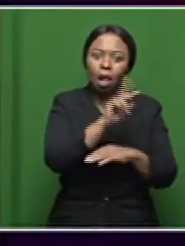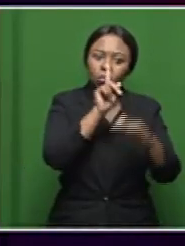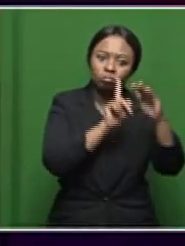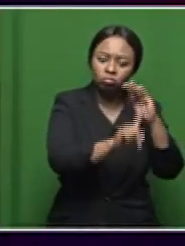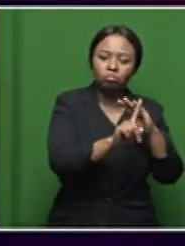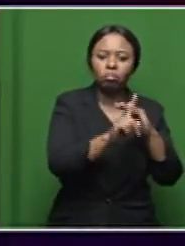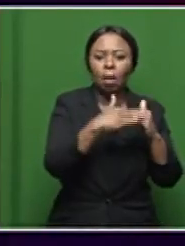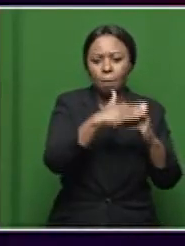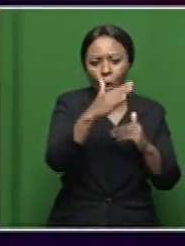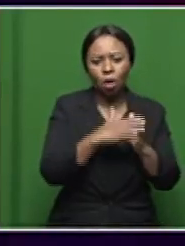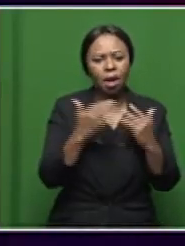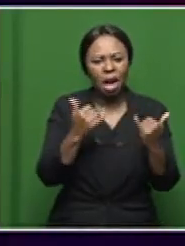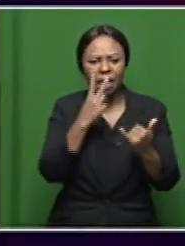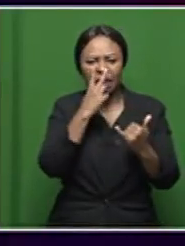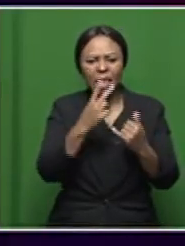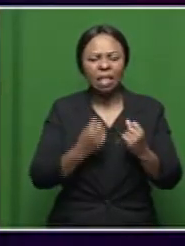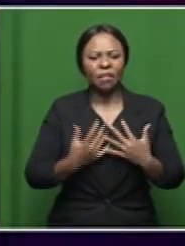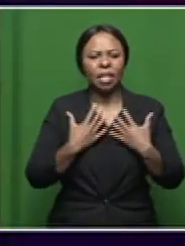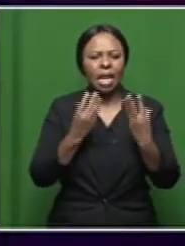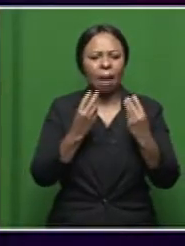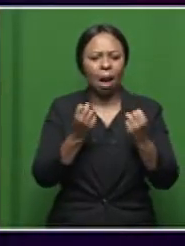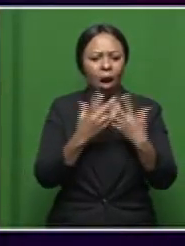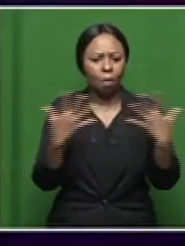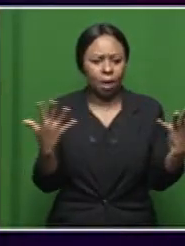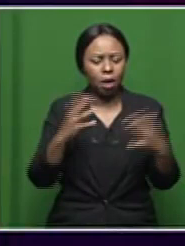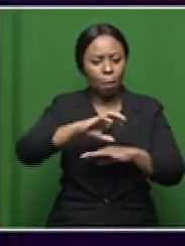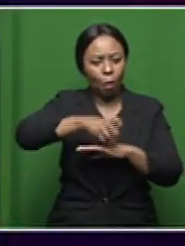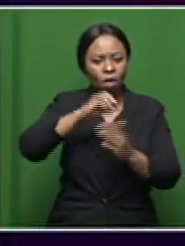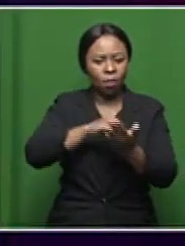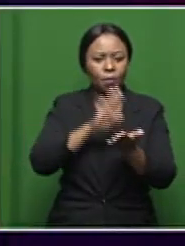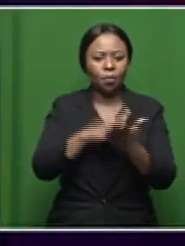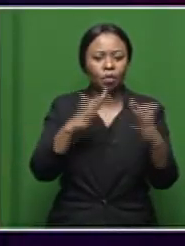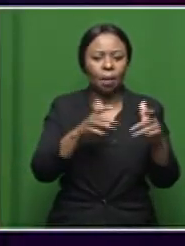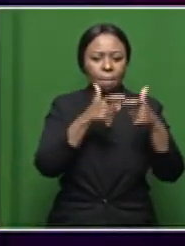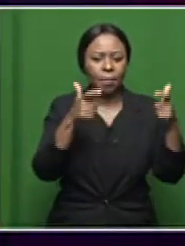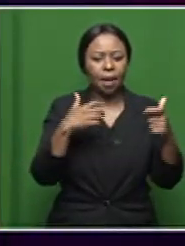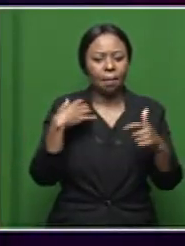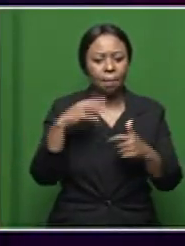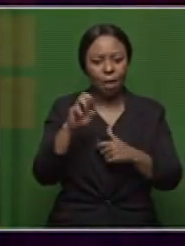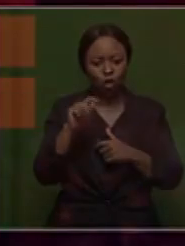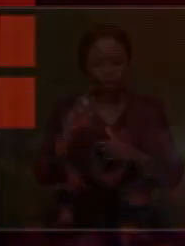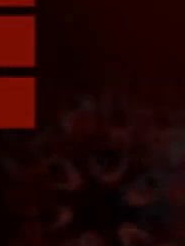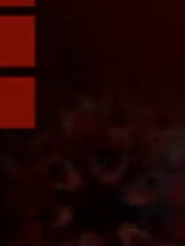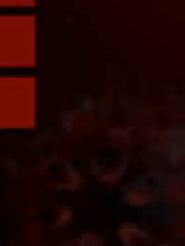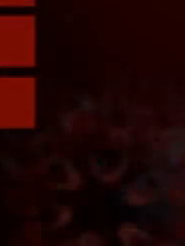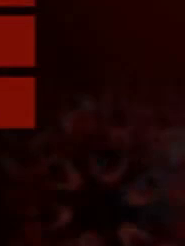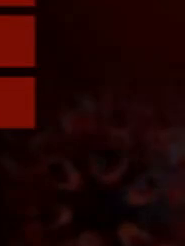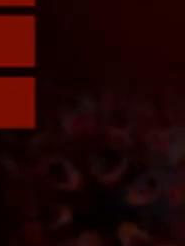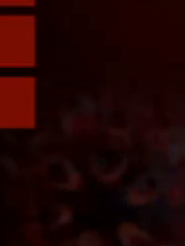For now though, let's take a look at the infection numbers recorded in the provinces with big metros.